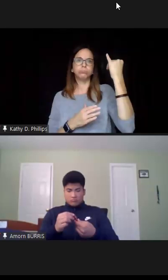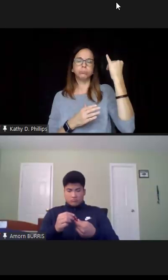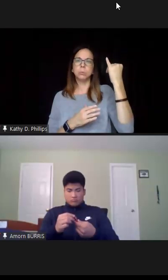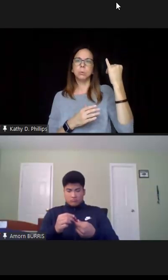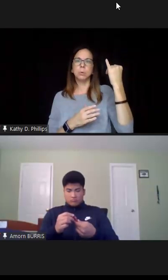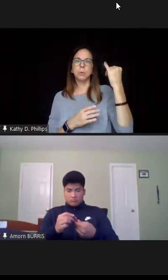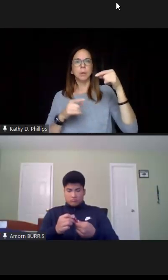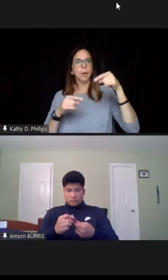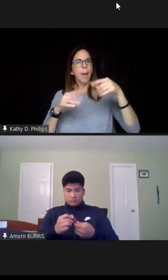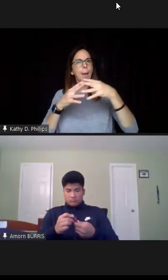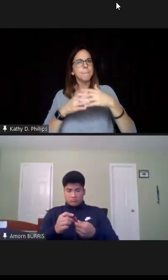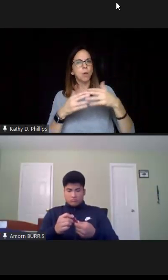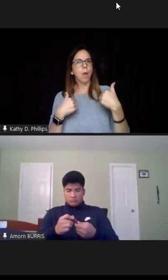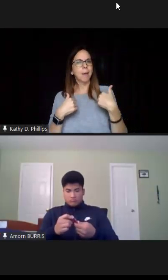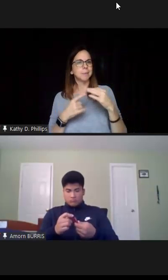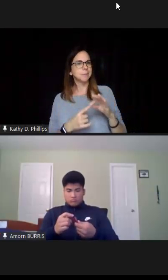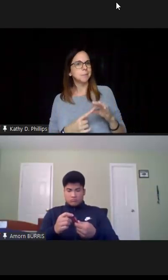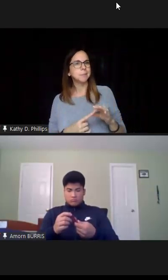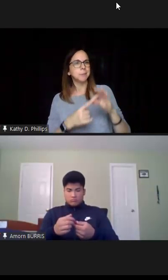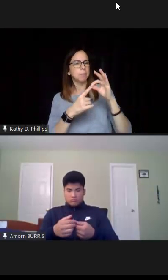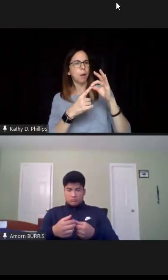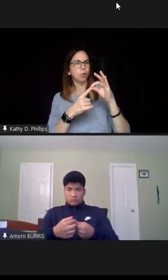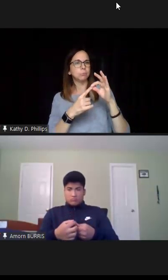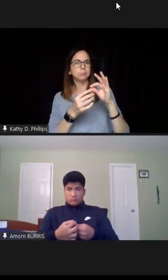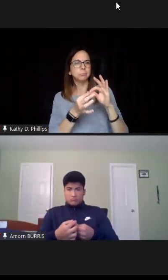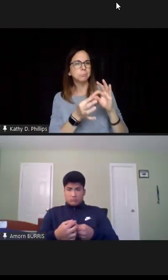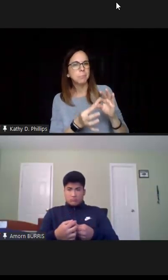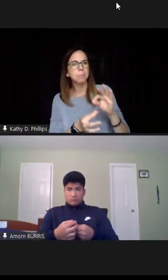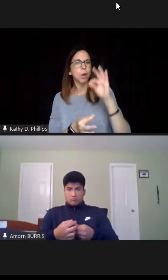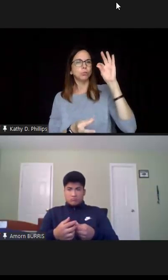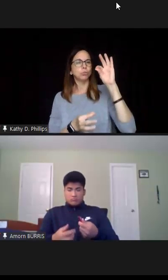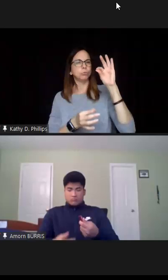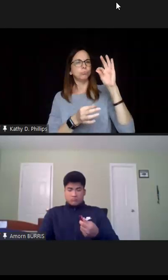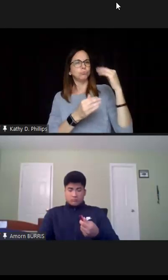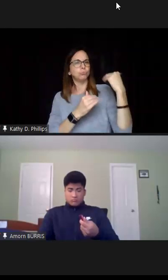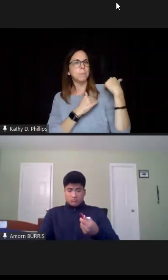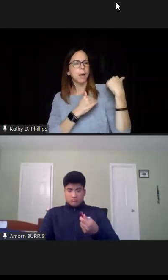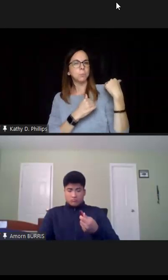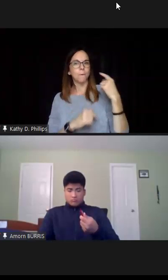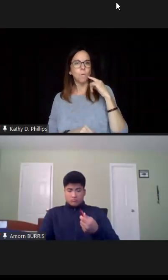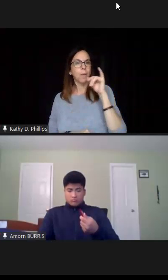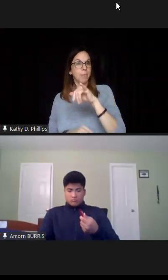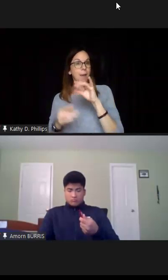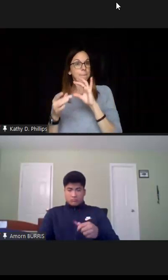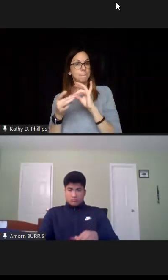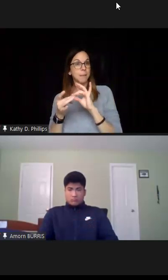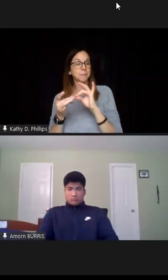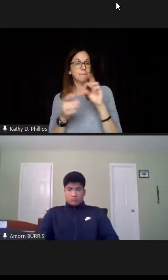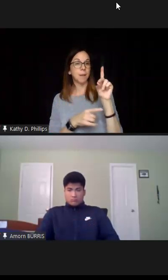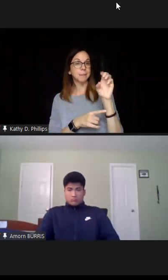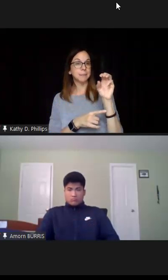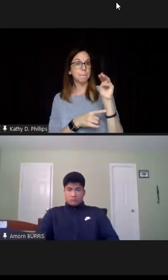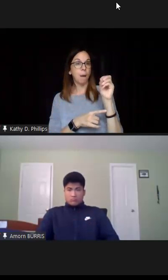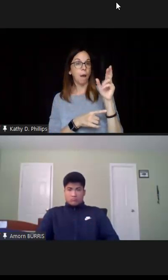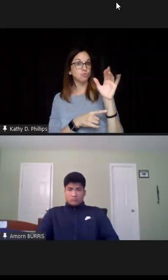special duty or a spiritual duty to take this message of democracy, where people